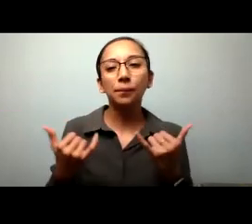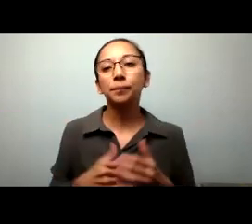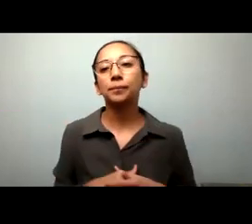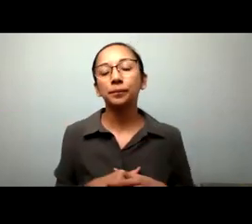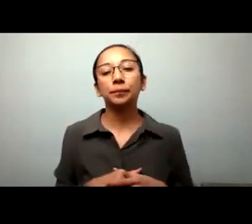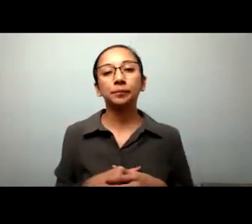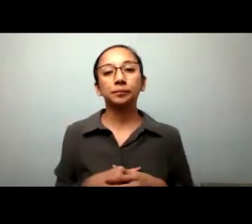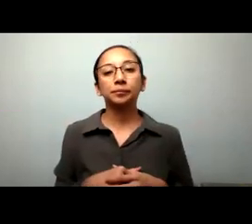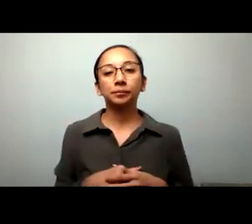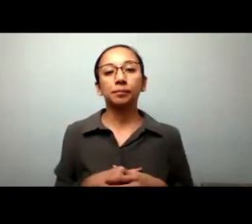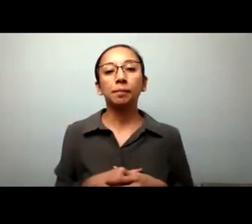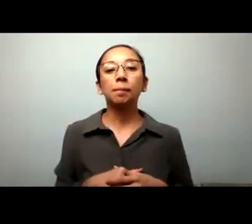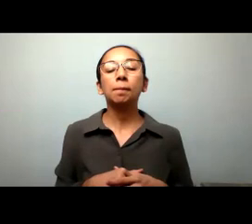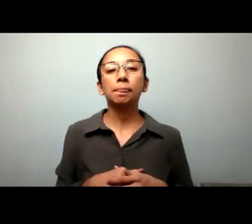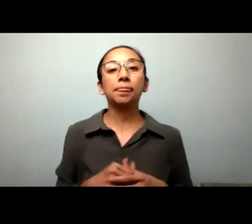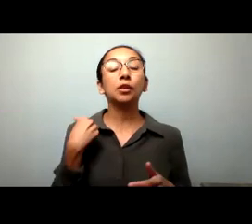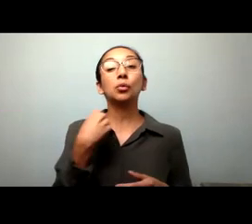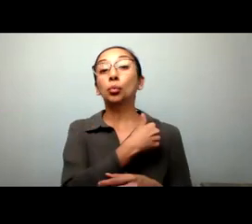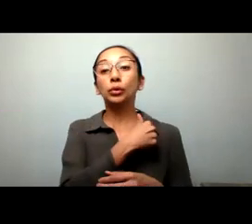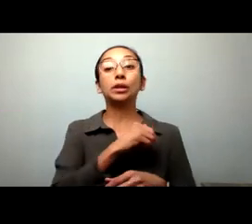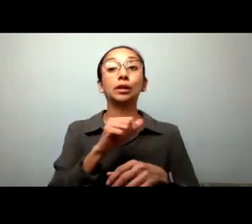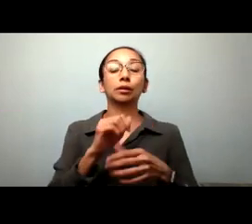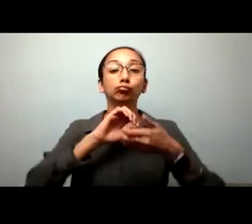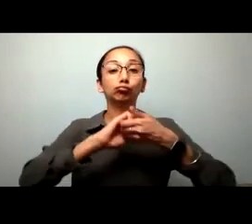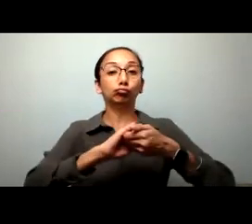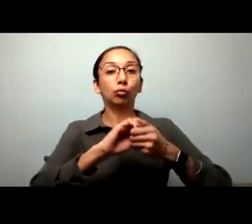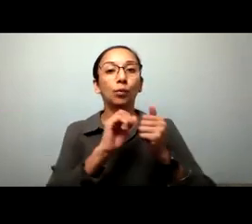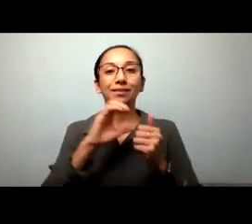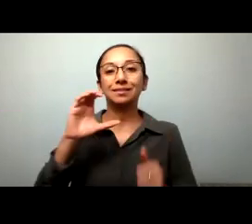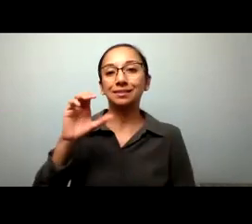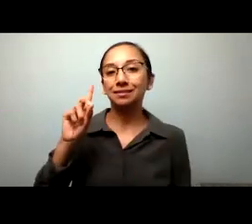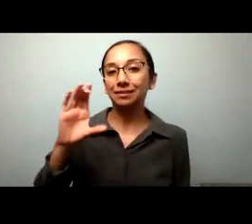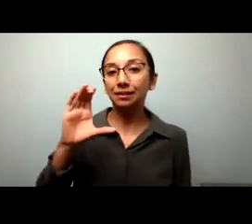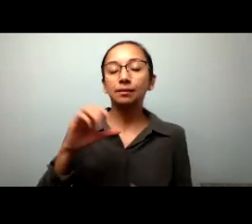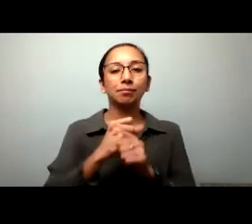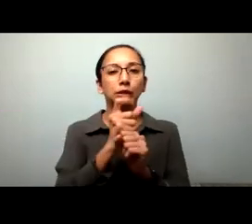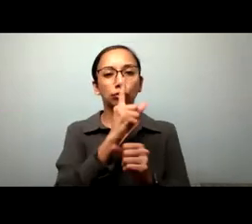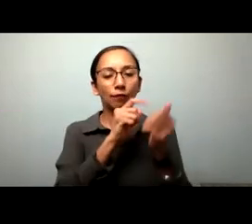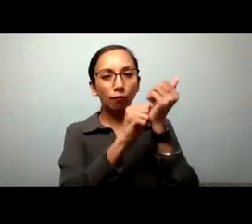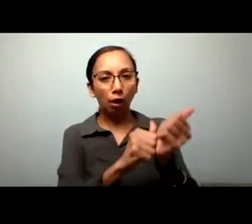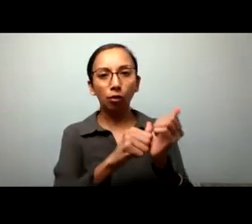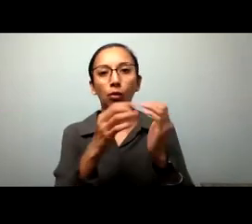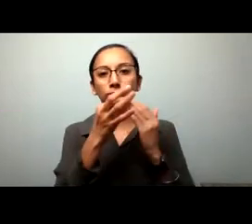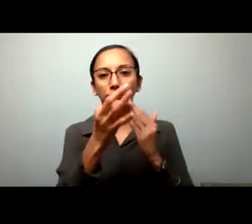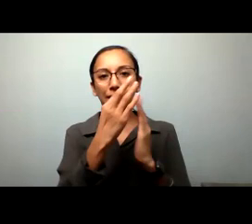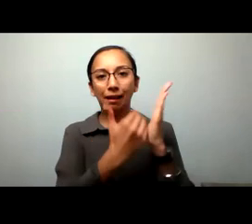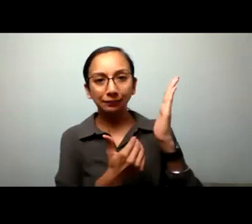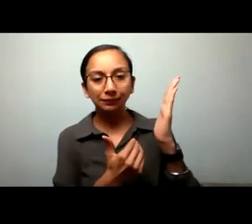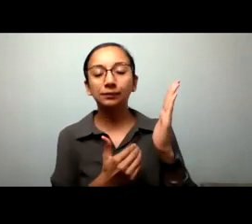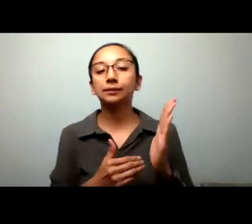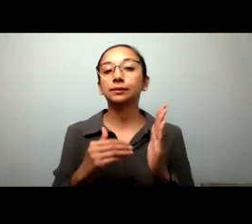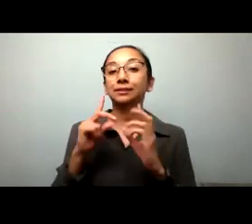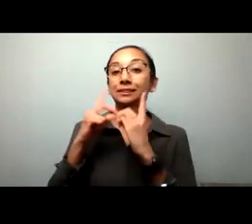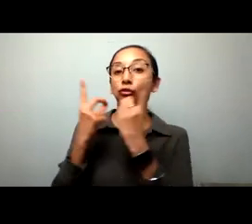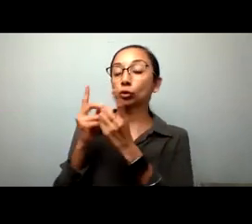been working hand in hand with CDC to make sure we're following guidelines along with district employees and assuring